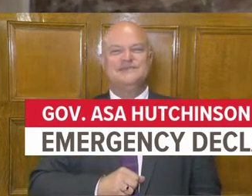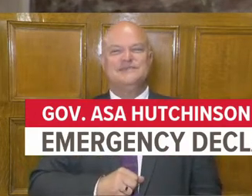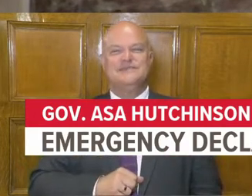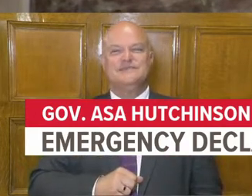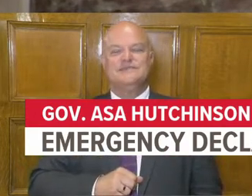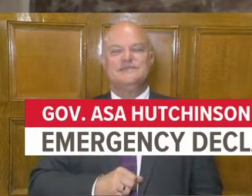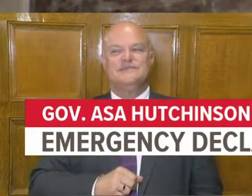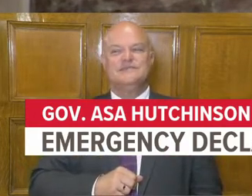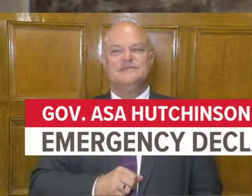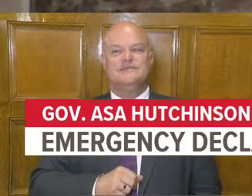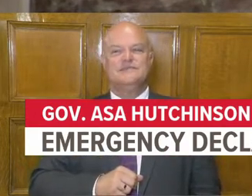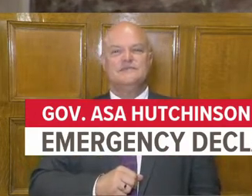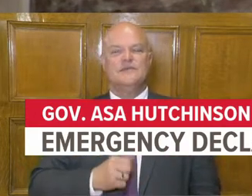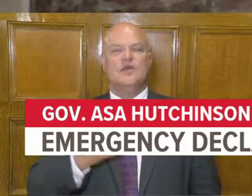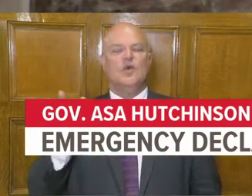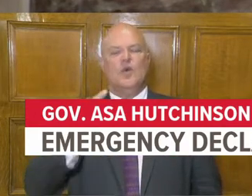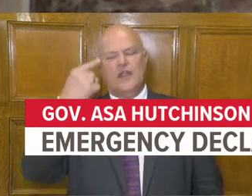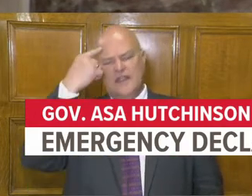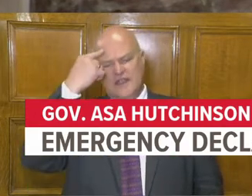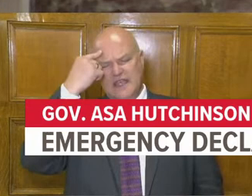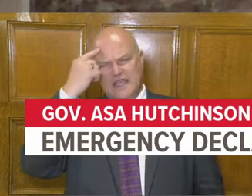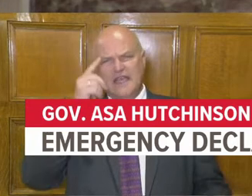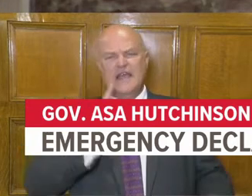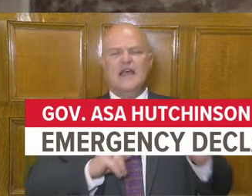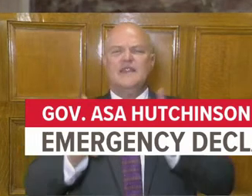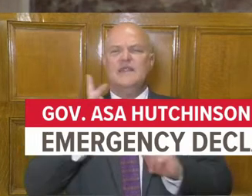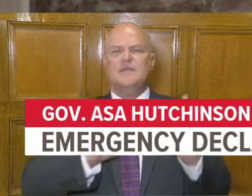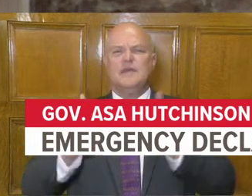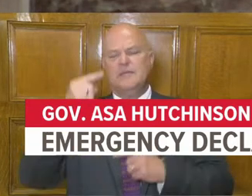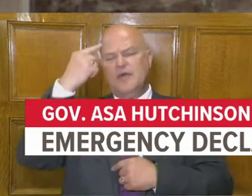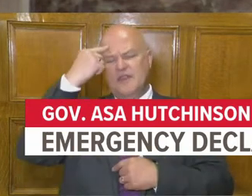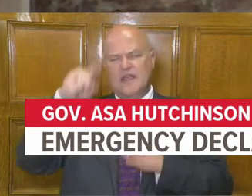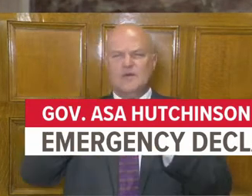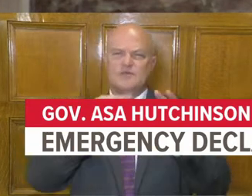What are you hoping that the public thinks when they watch these two ads?